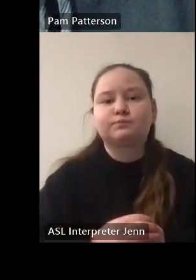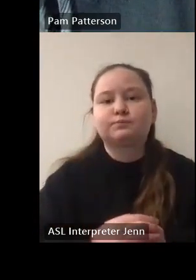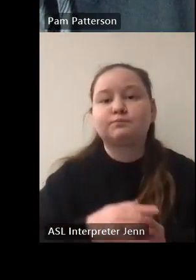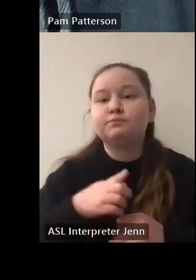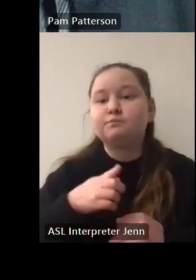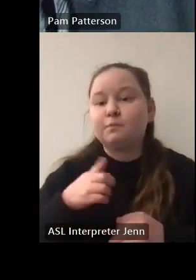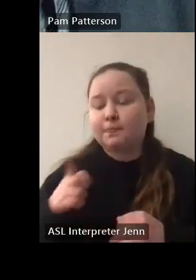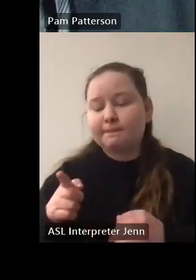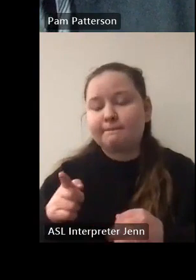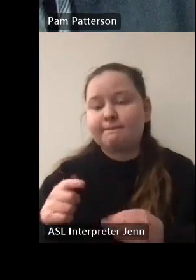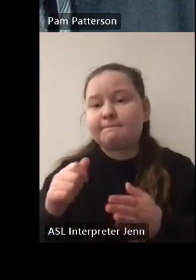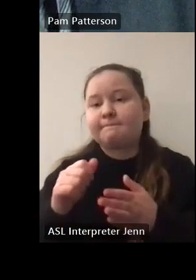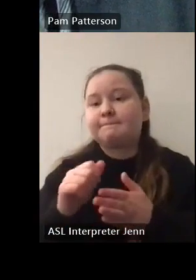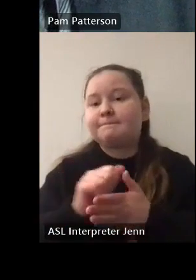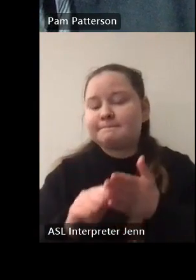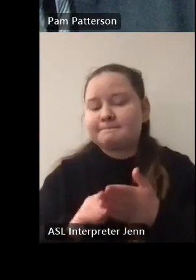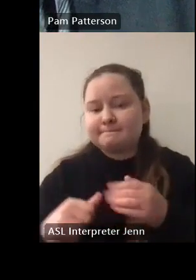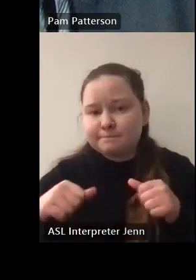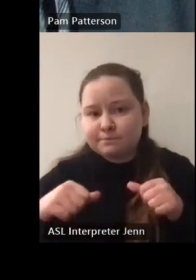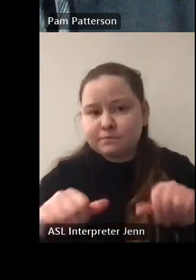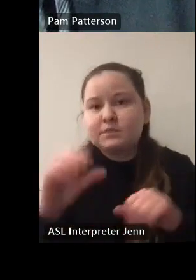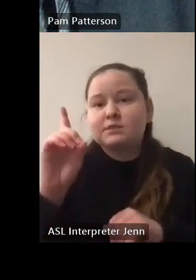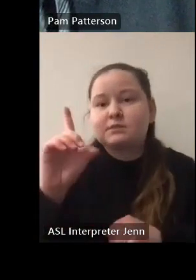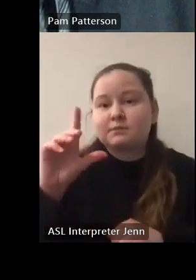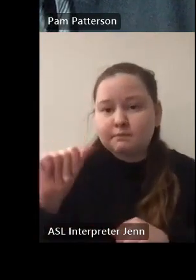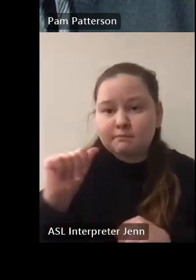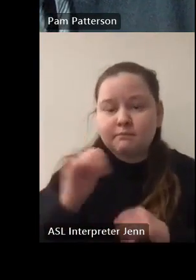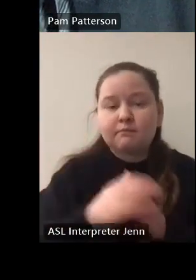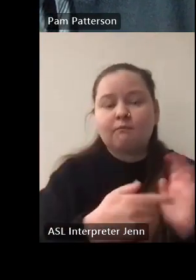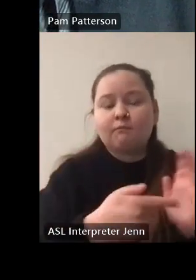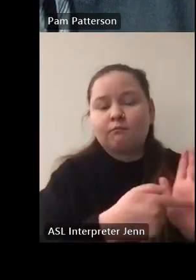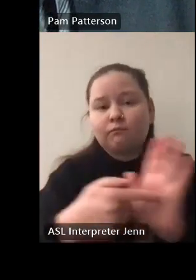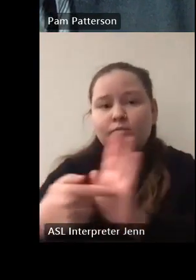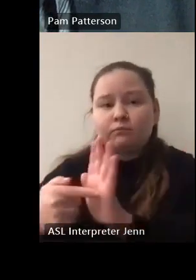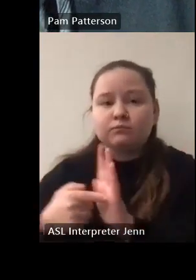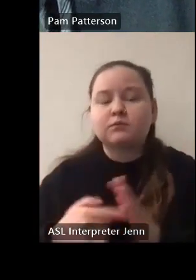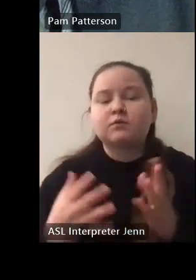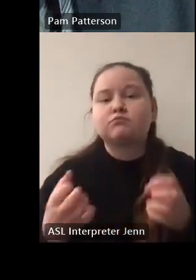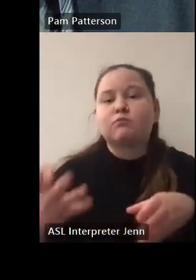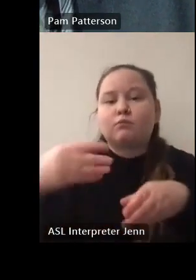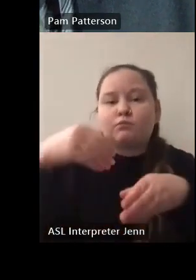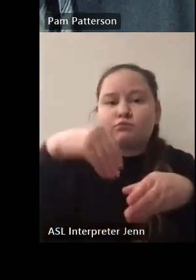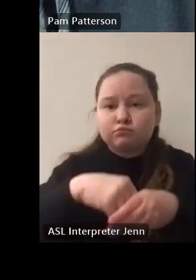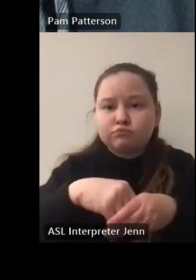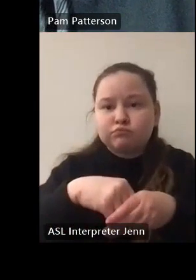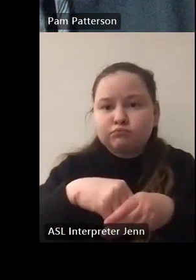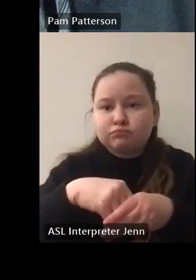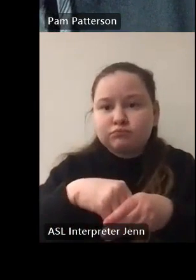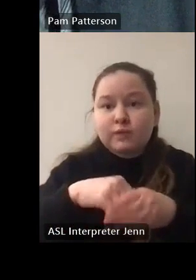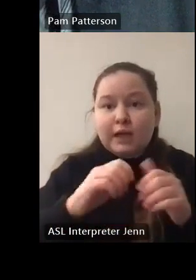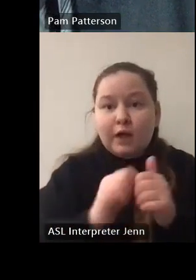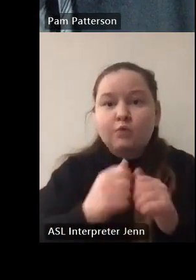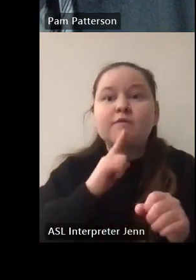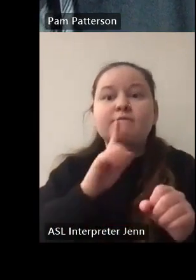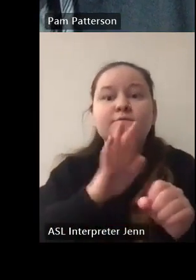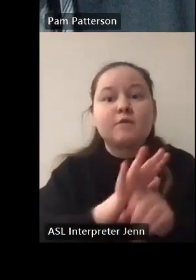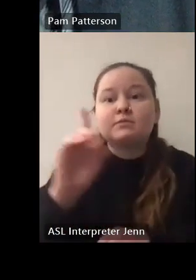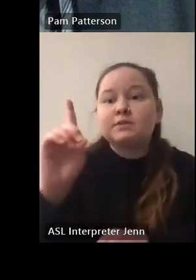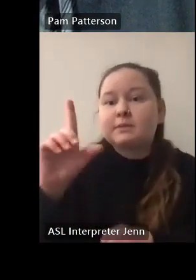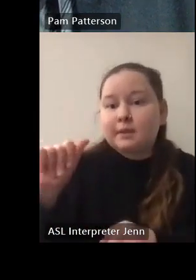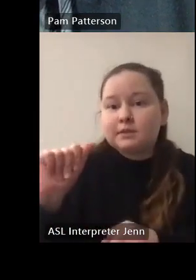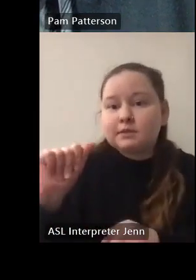writes, disability aesthetics broadens the inclusion of disability by affirming that disability may operate